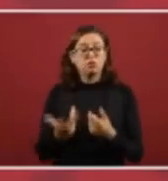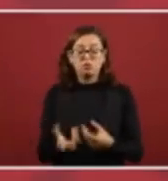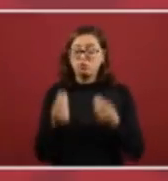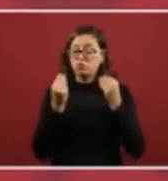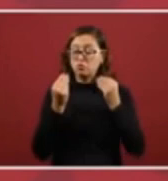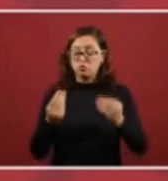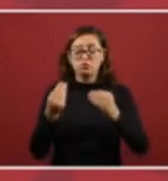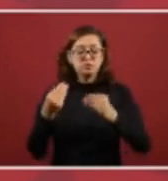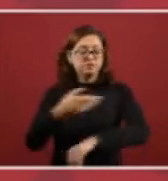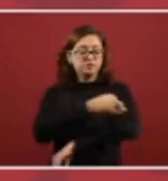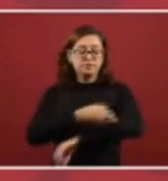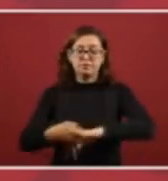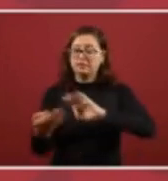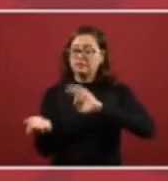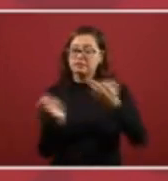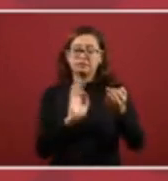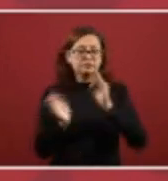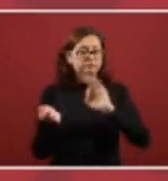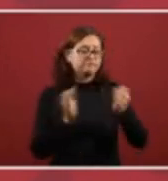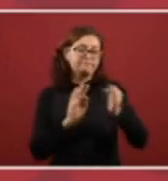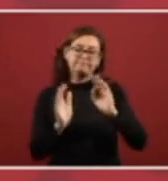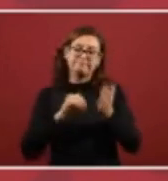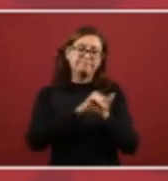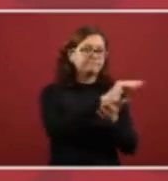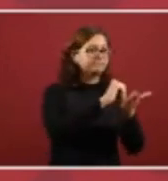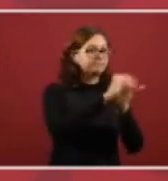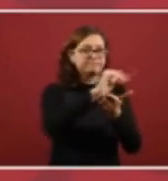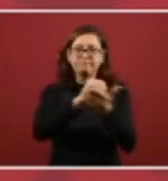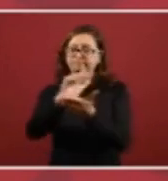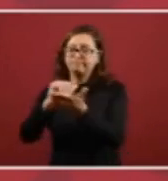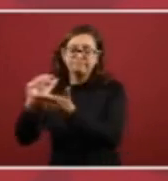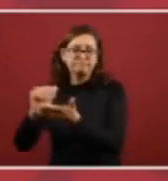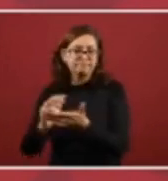Lots of families. And yesterday again,